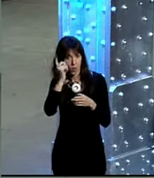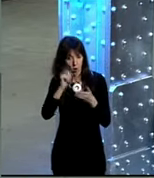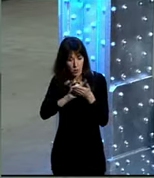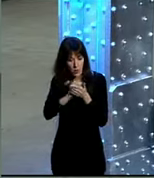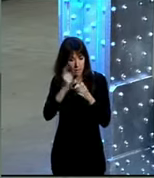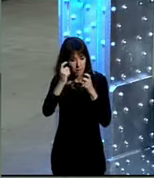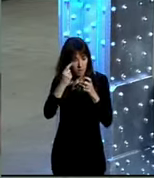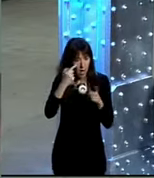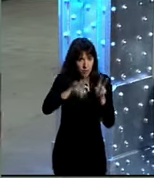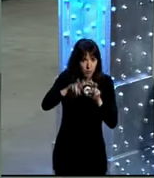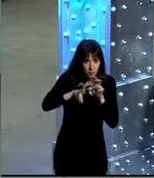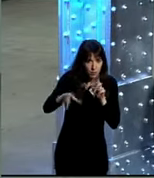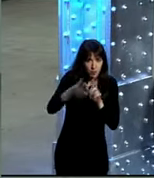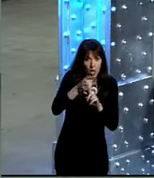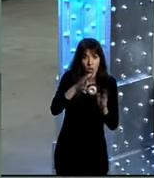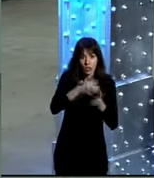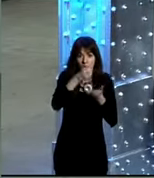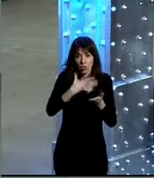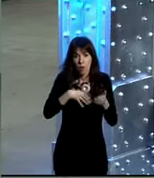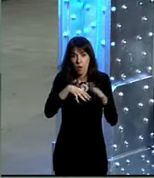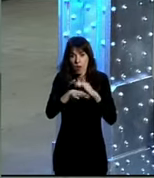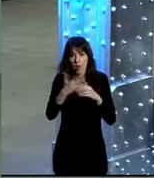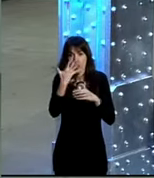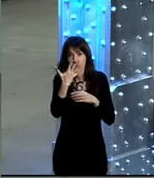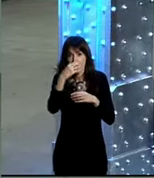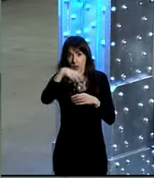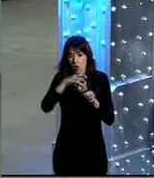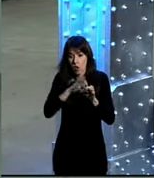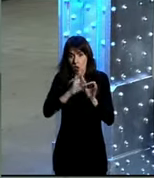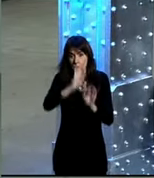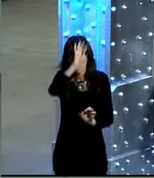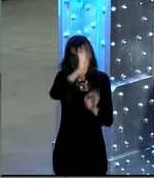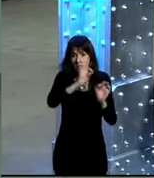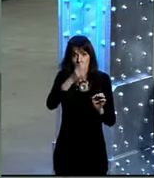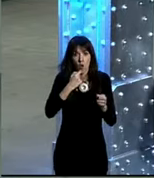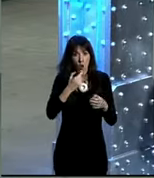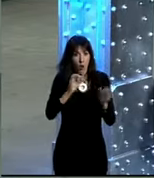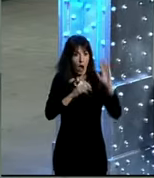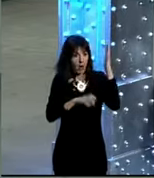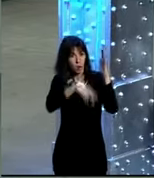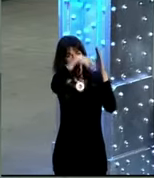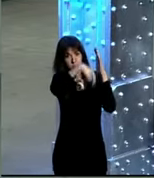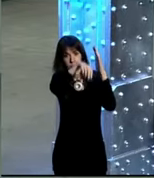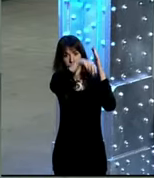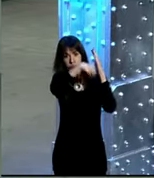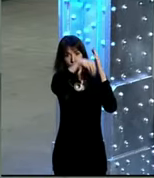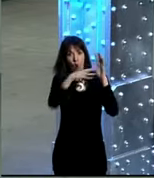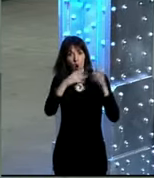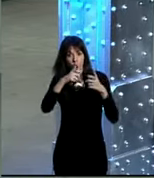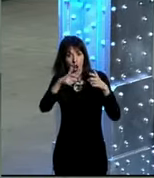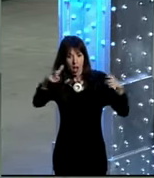5 meters up in a tree or submerged in a lake. Most often they're hidden fairly easily to find. But